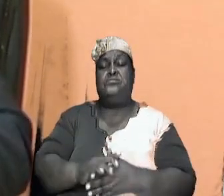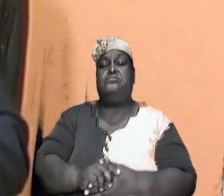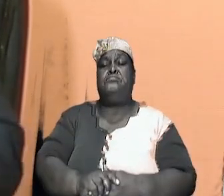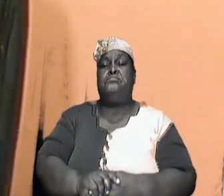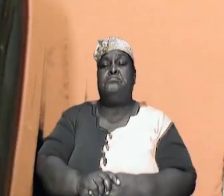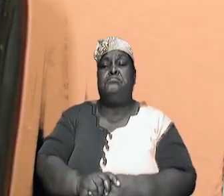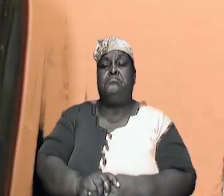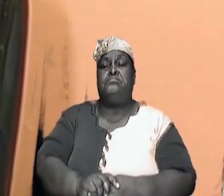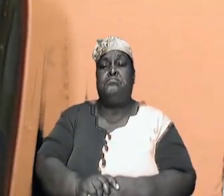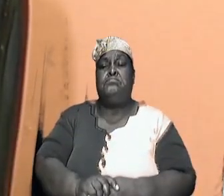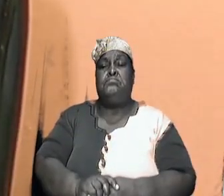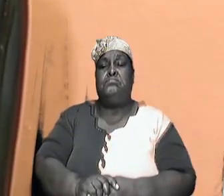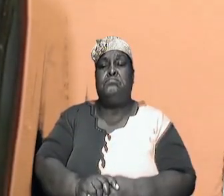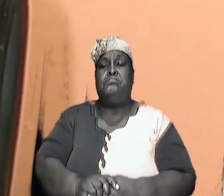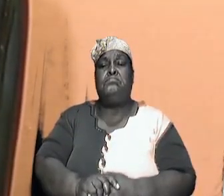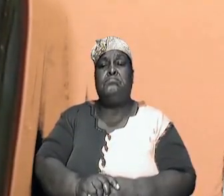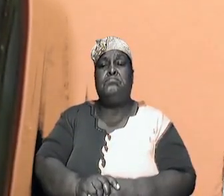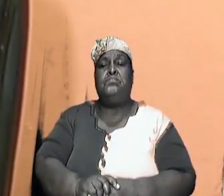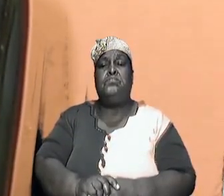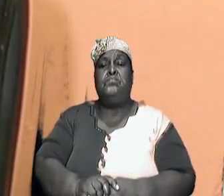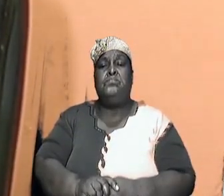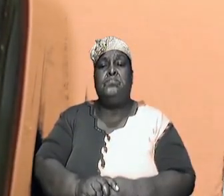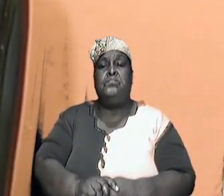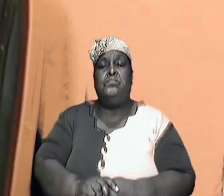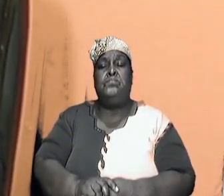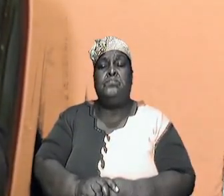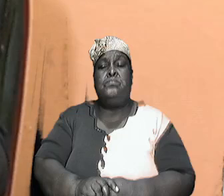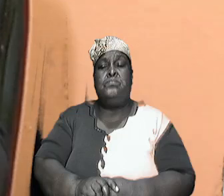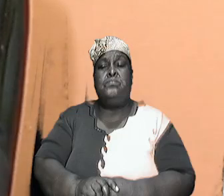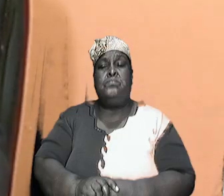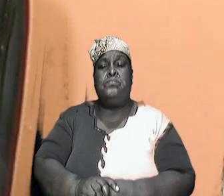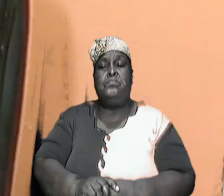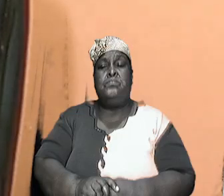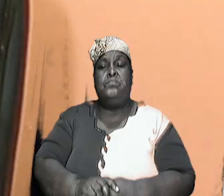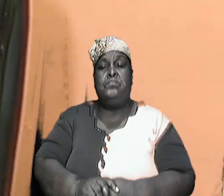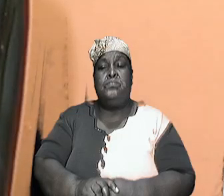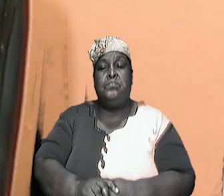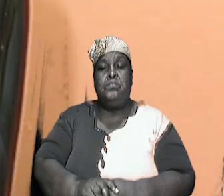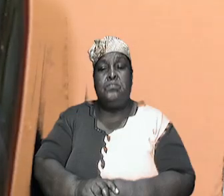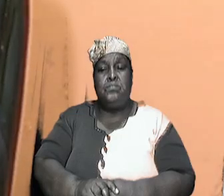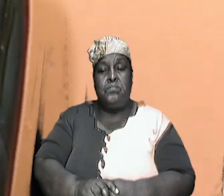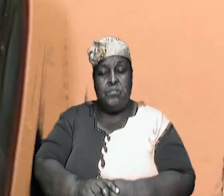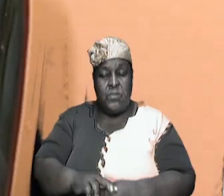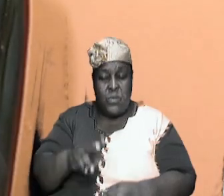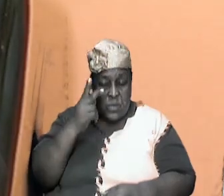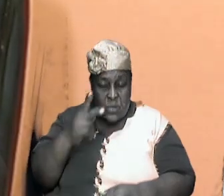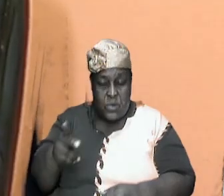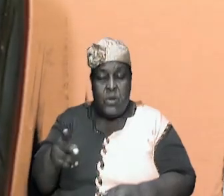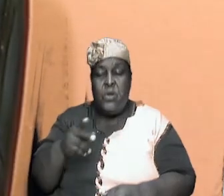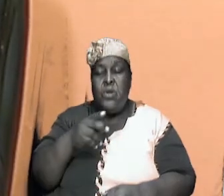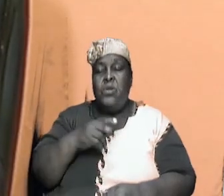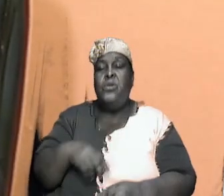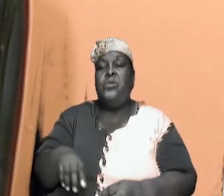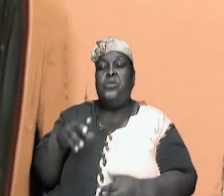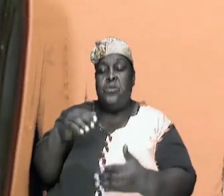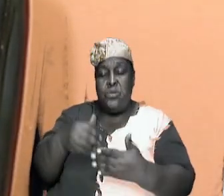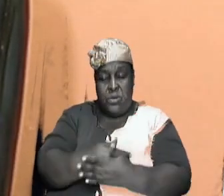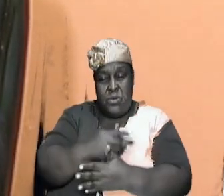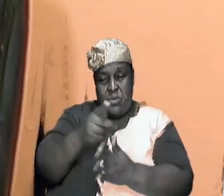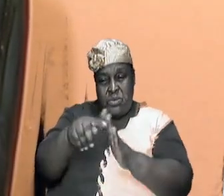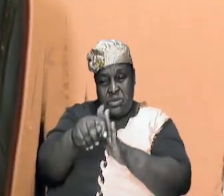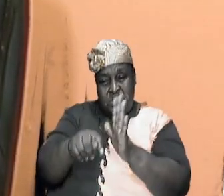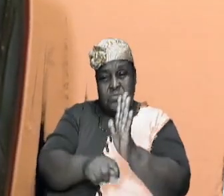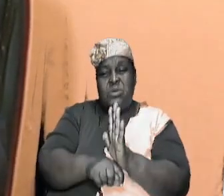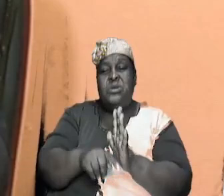just a little preface for what we're coming up with next. So when we look at the Old Testament, when we look at the New Testament,